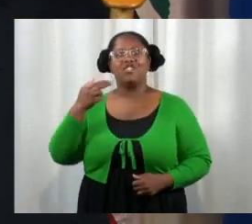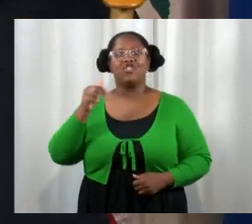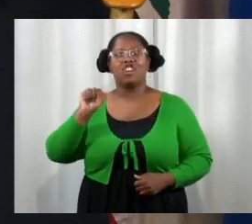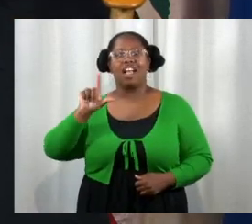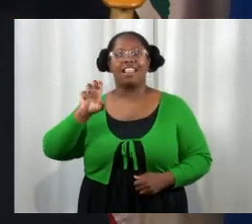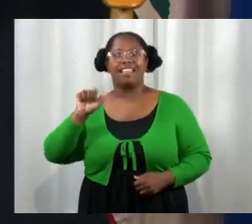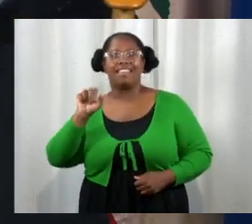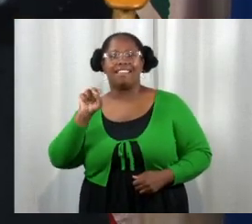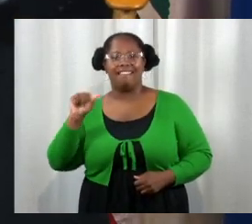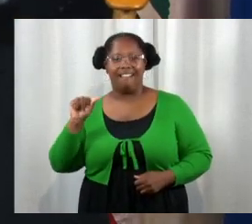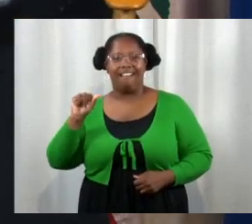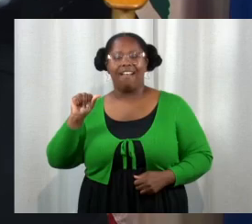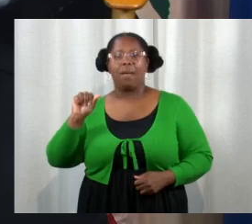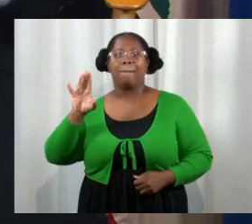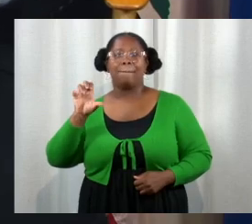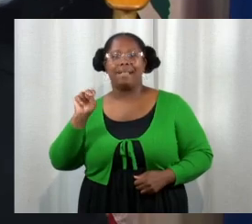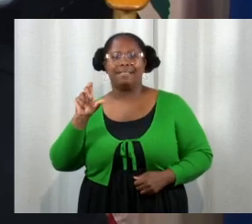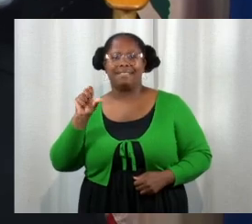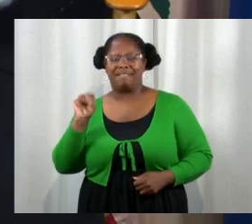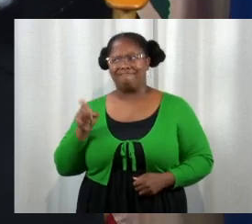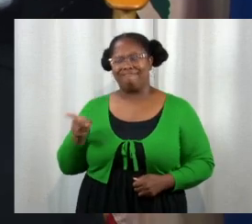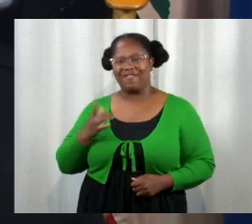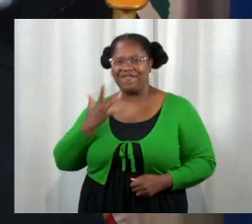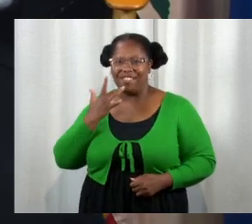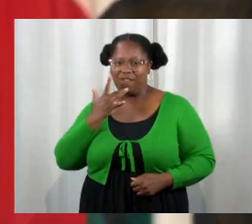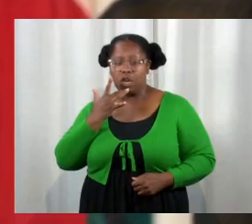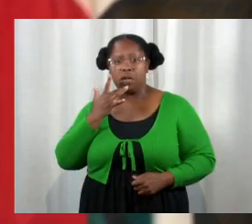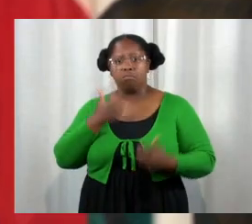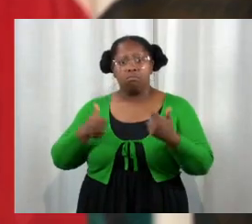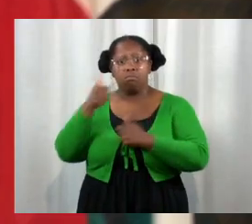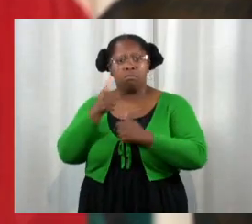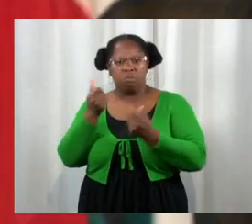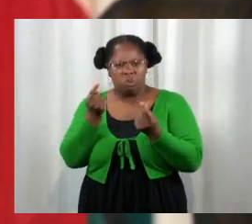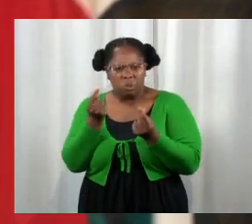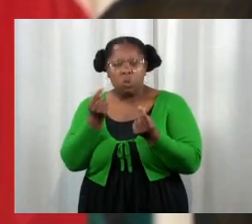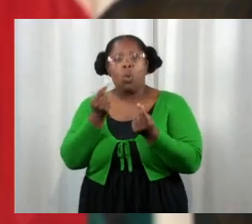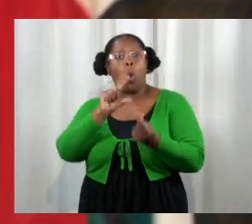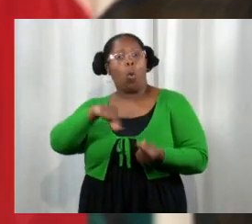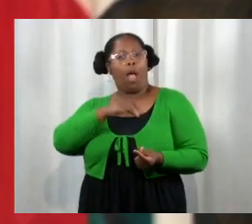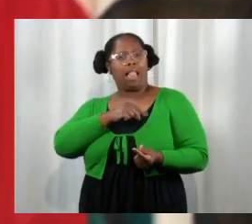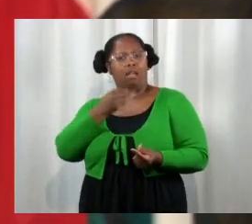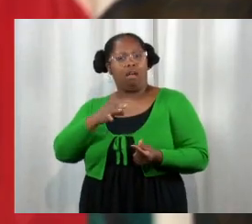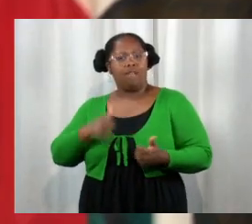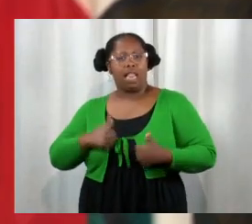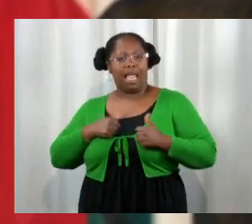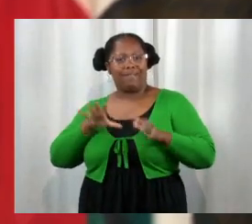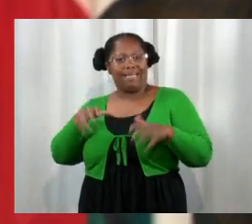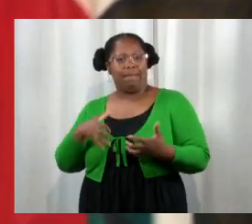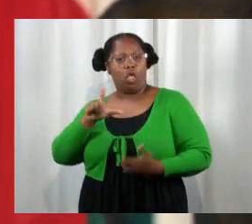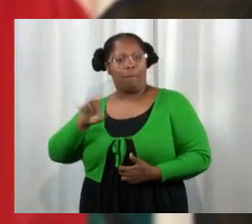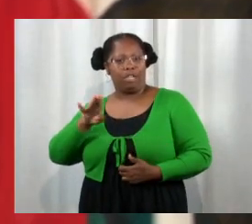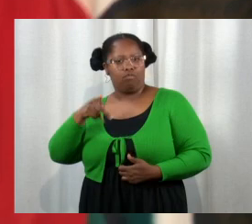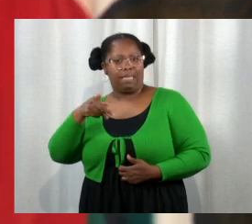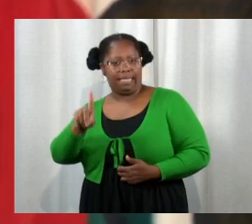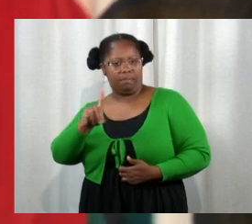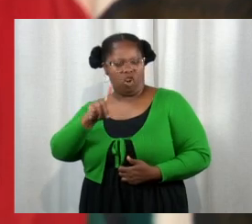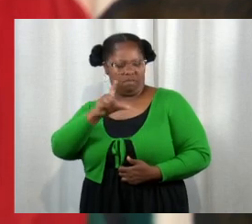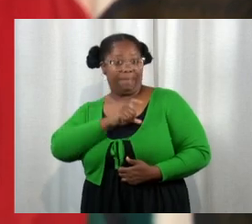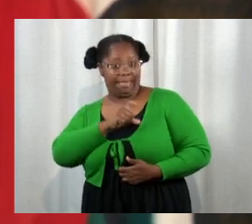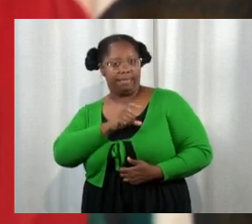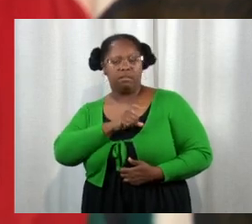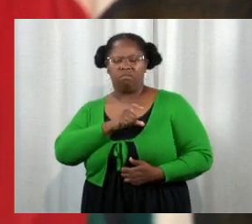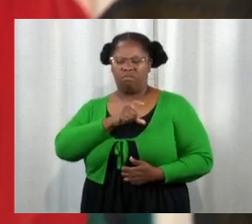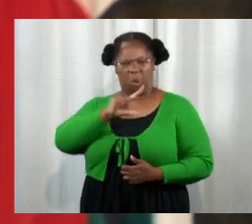the Quality of Life team within the Long Beach Police Department. The Quality of Life team exemplifies how strong